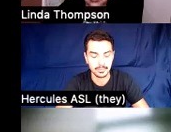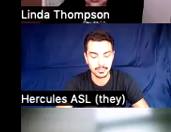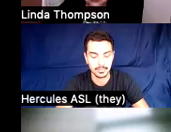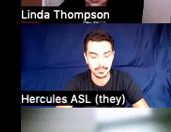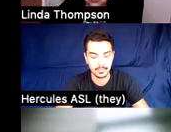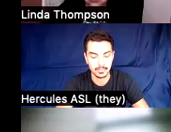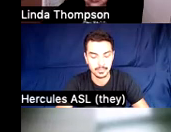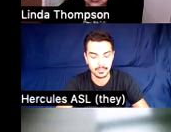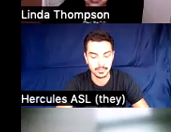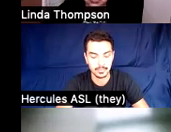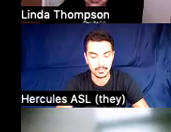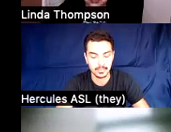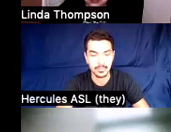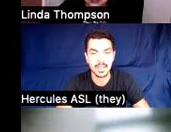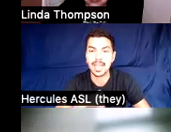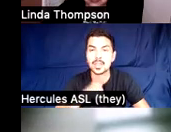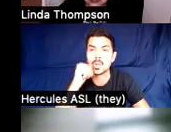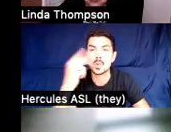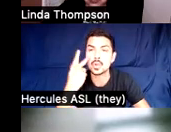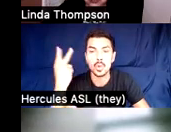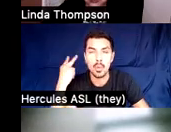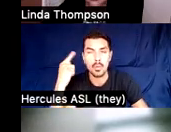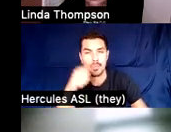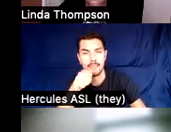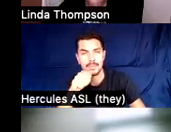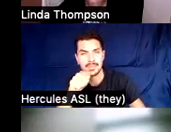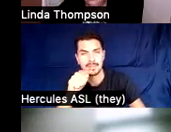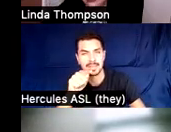I don't recall this being in here. The pen,